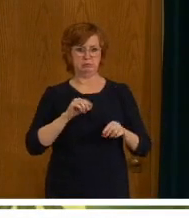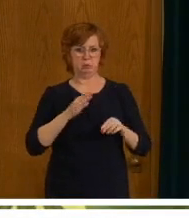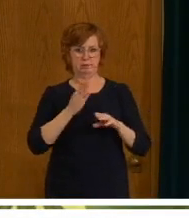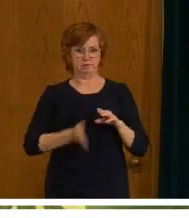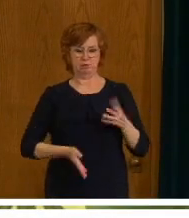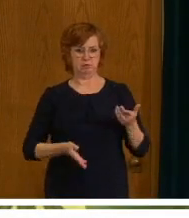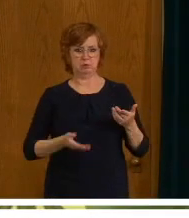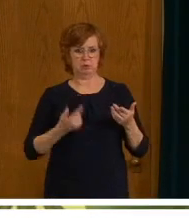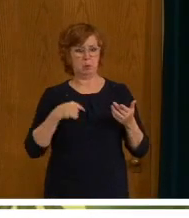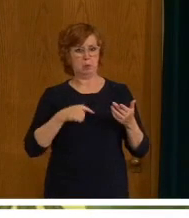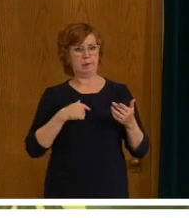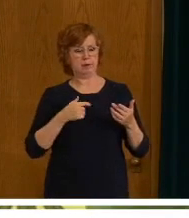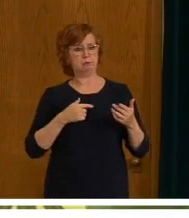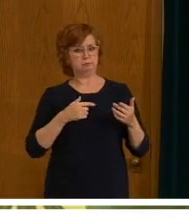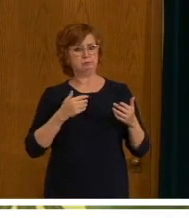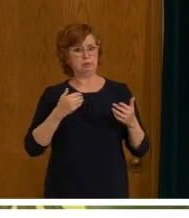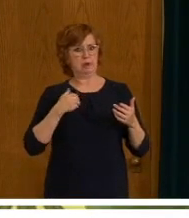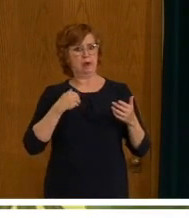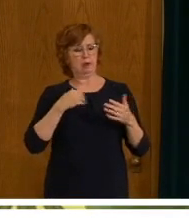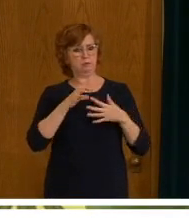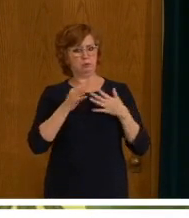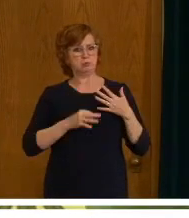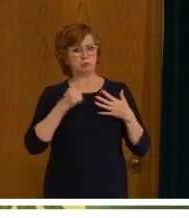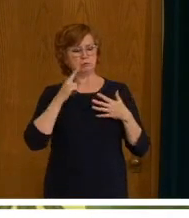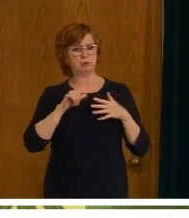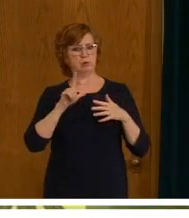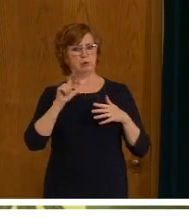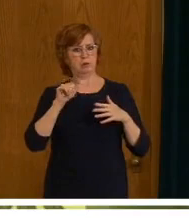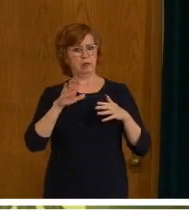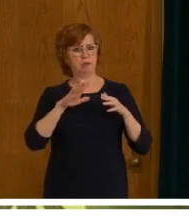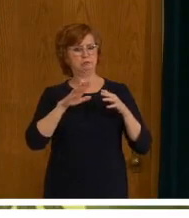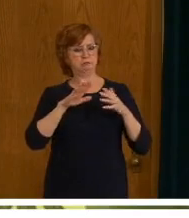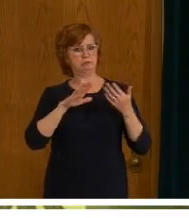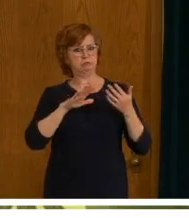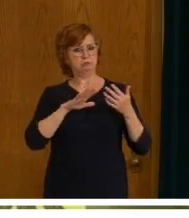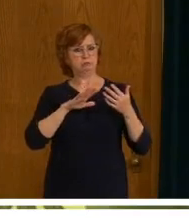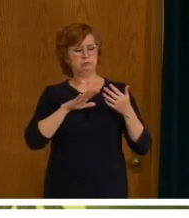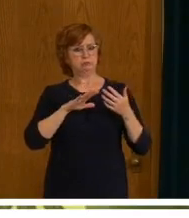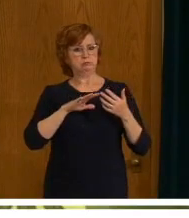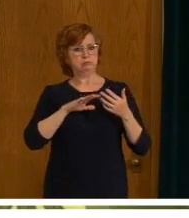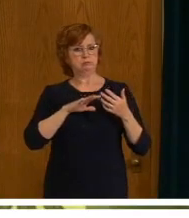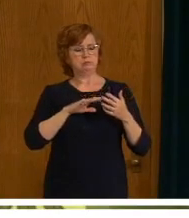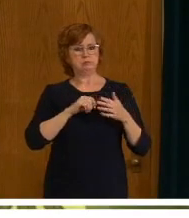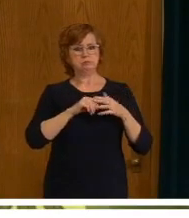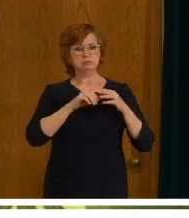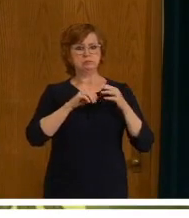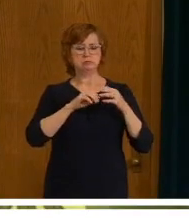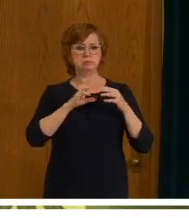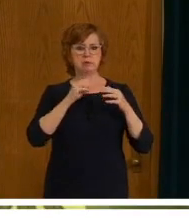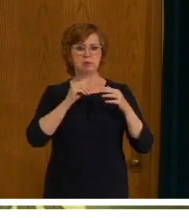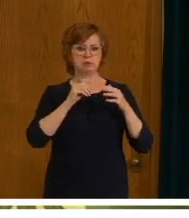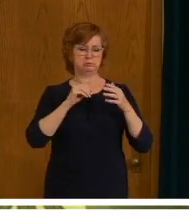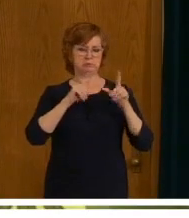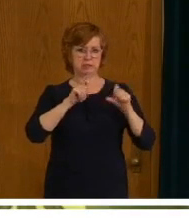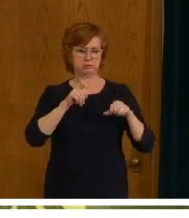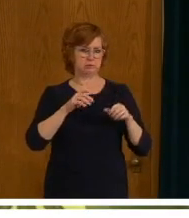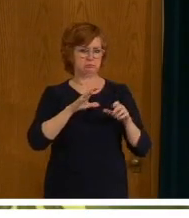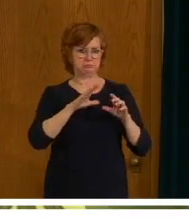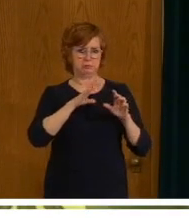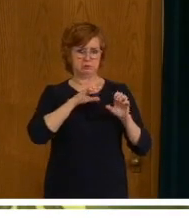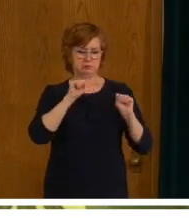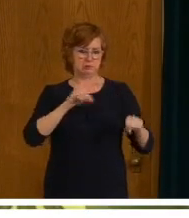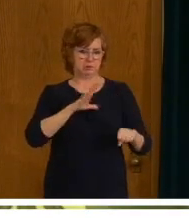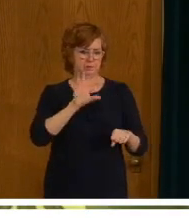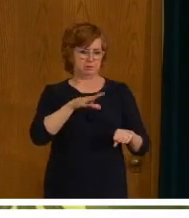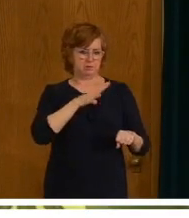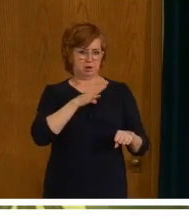bit of a downturn because people are feeling good about the fact that we're seeing other types of indicators drop. But that doesn't take away from the importance